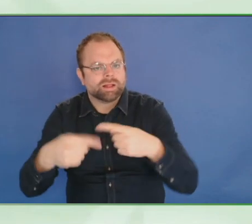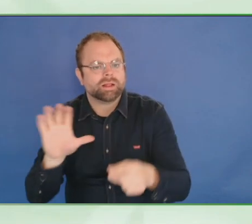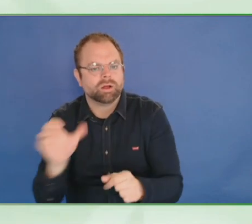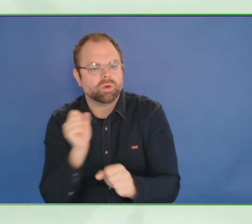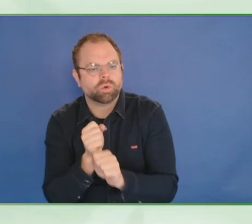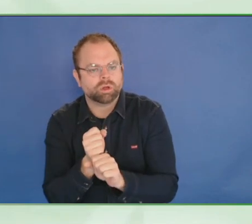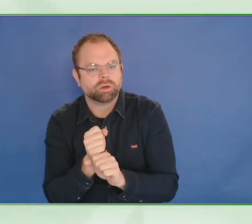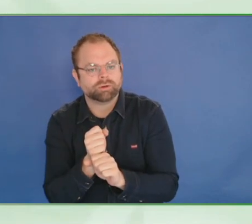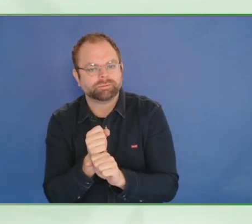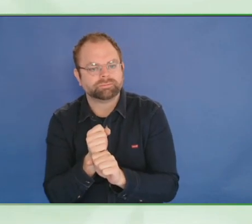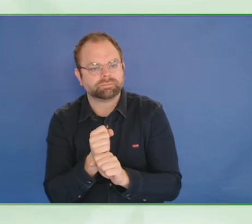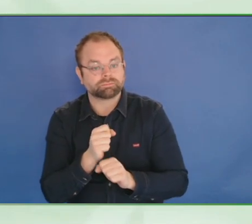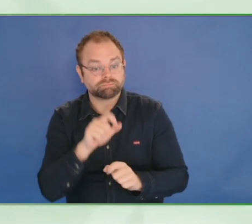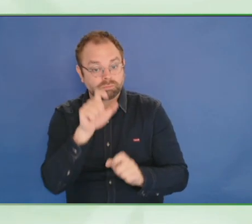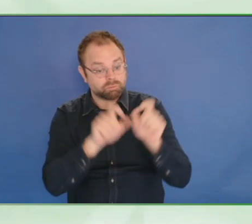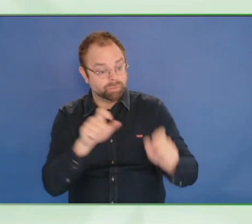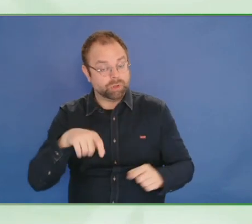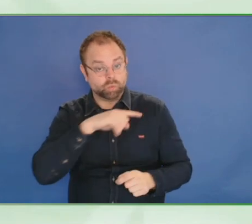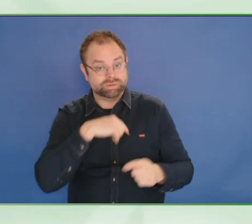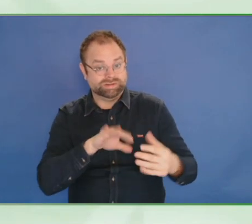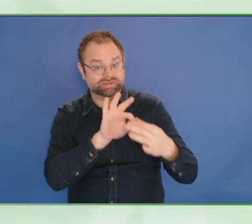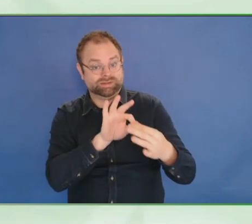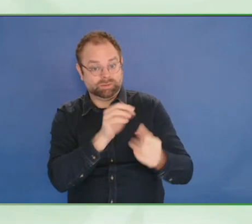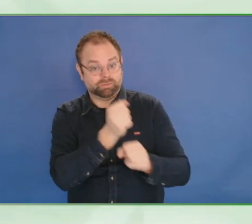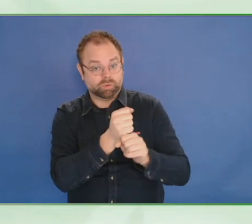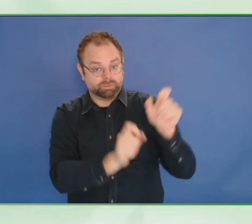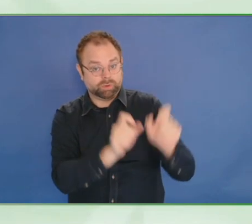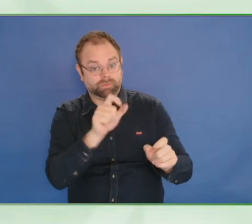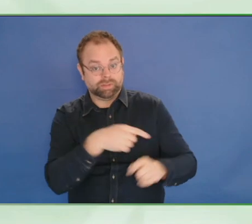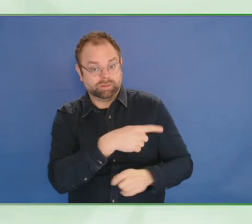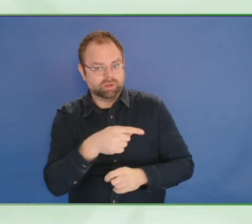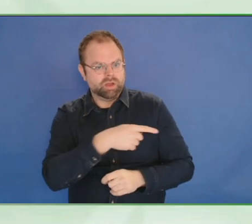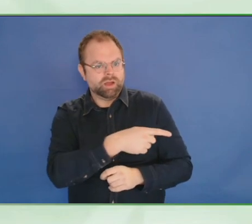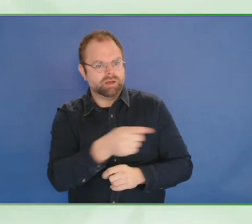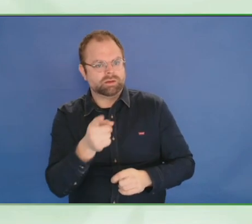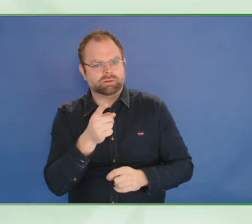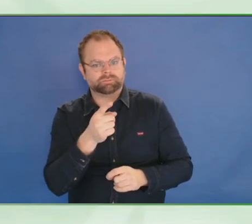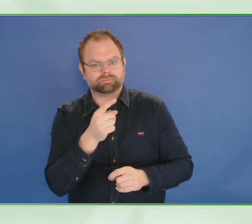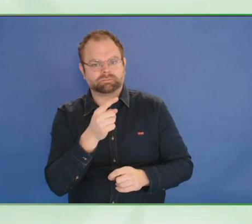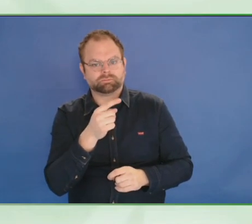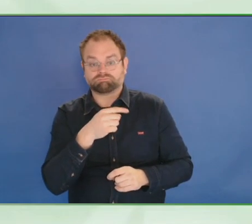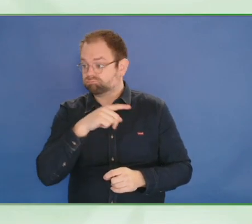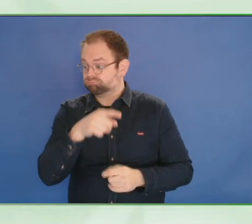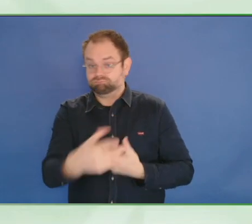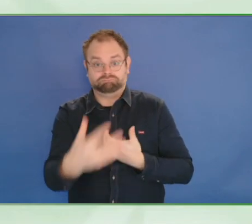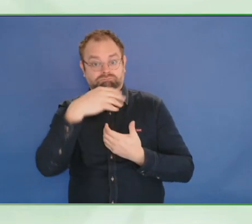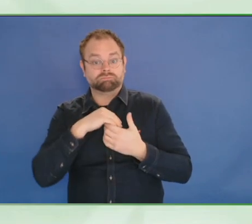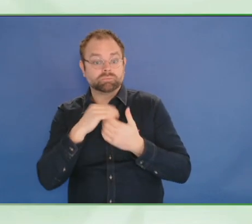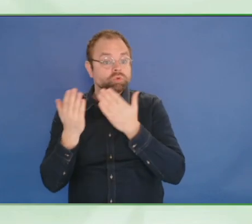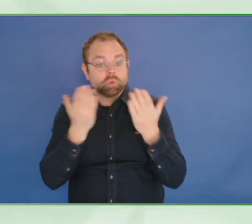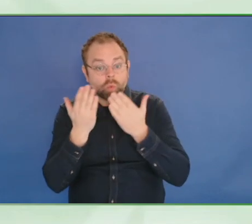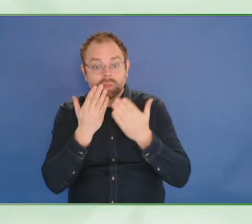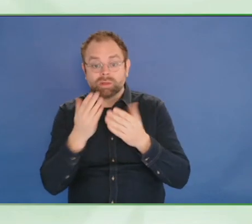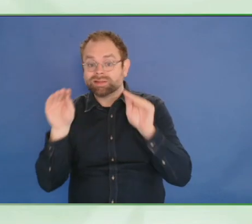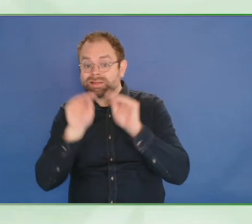be able to continue like everybody else. And so what we're going to be talking about this morning is